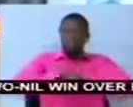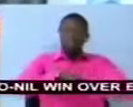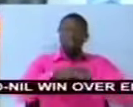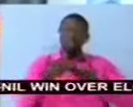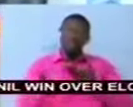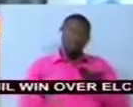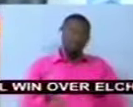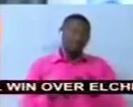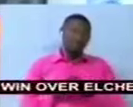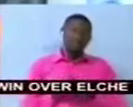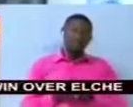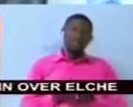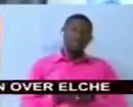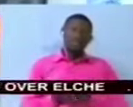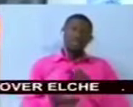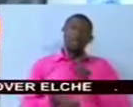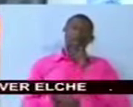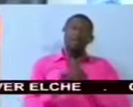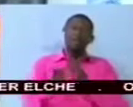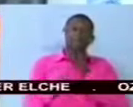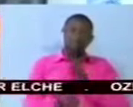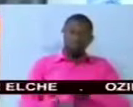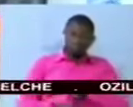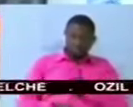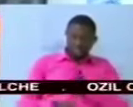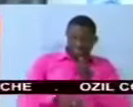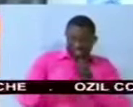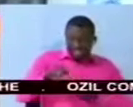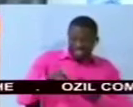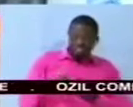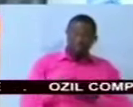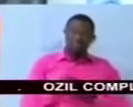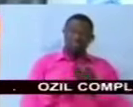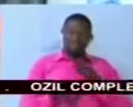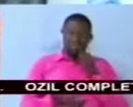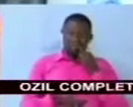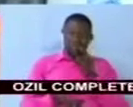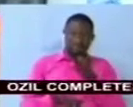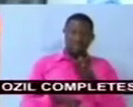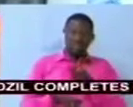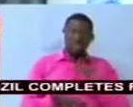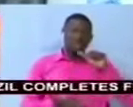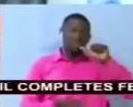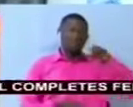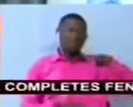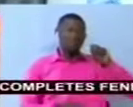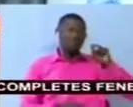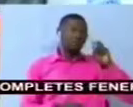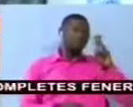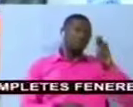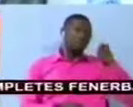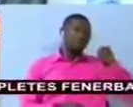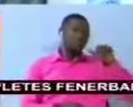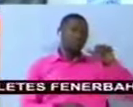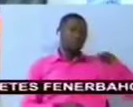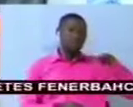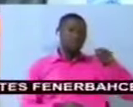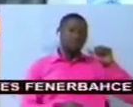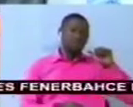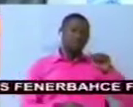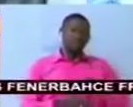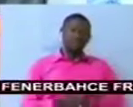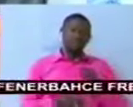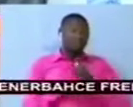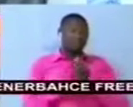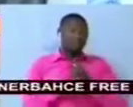nga sumana bobu lal kanamam gi and sumana ngan sumana the way he was wounded on his private part bobu leen tital